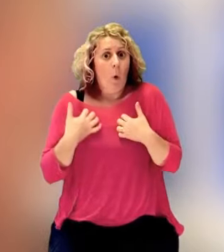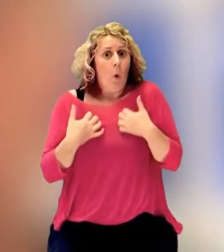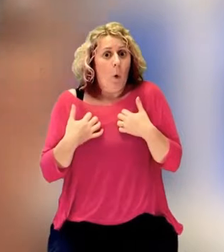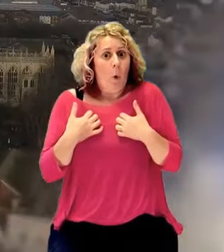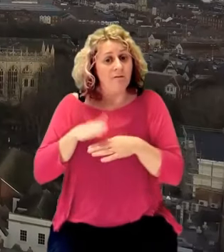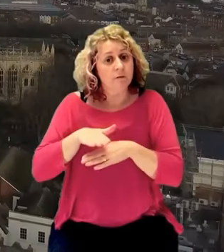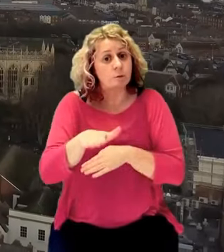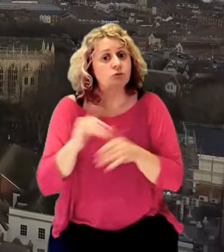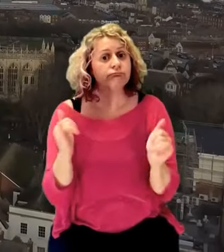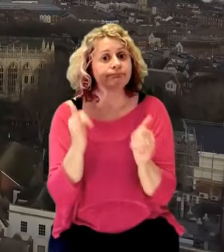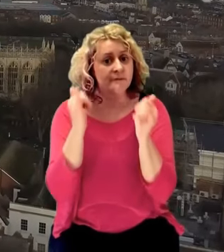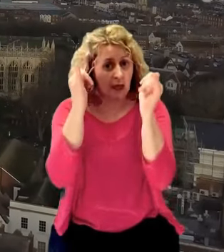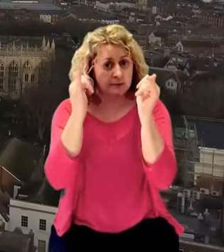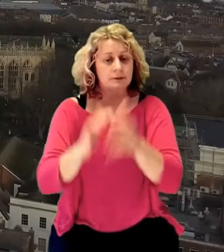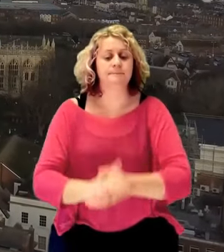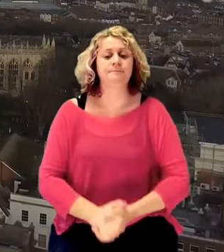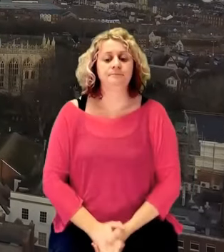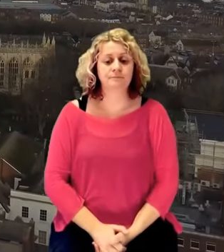one.